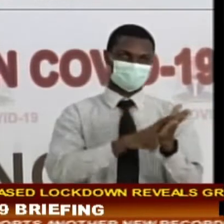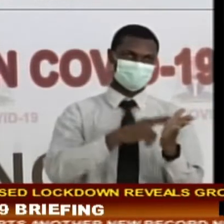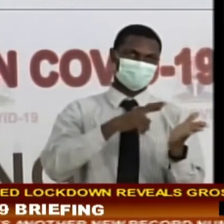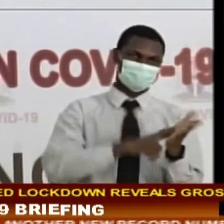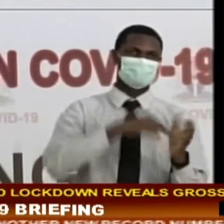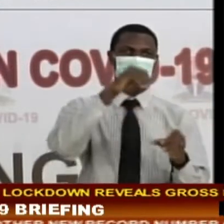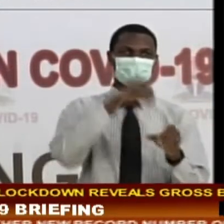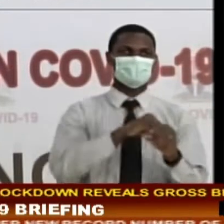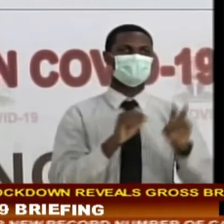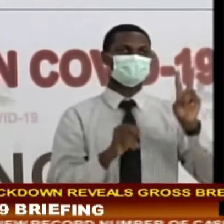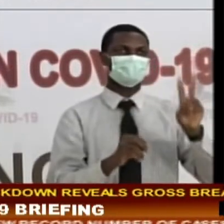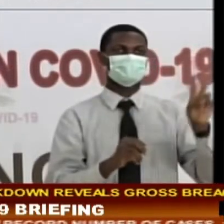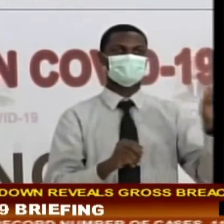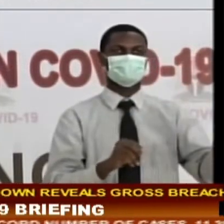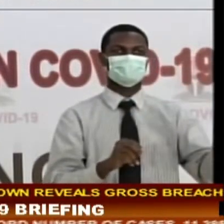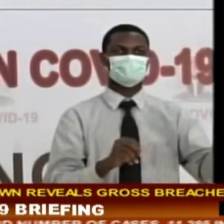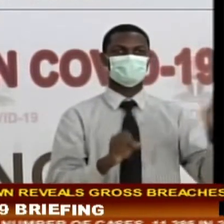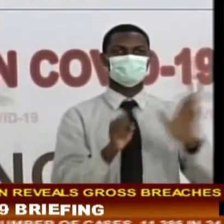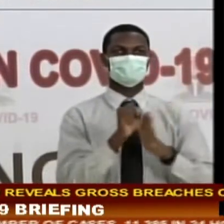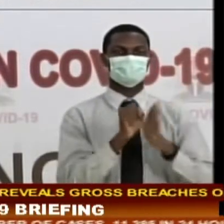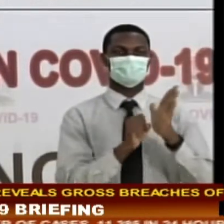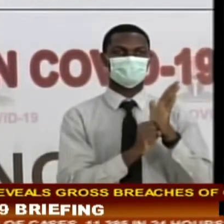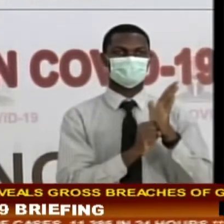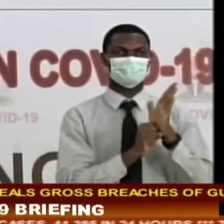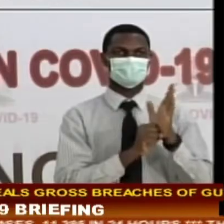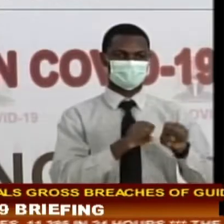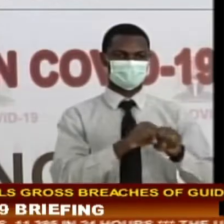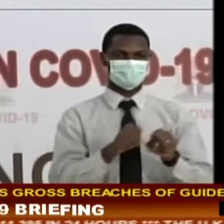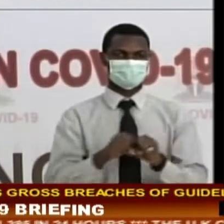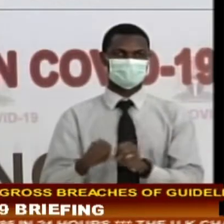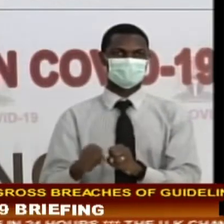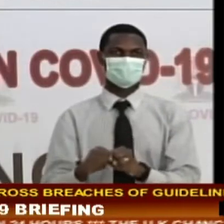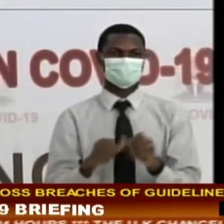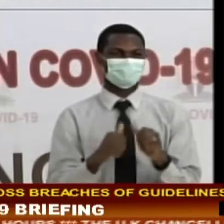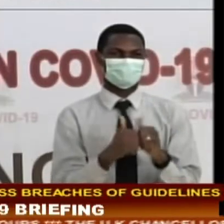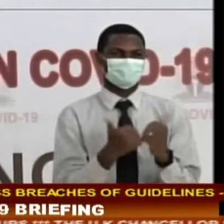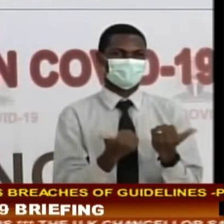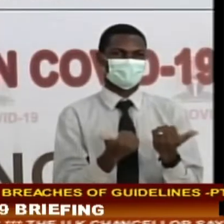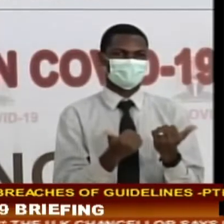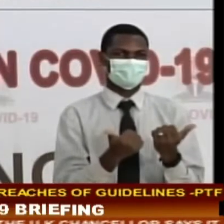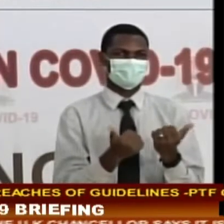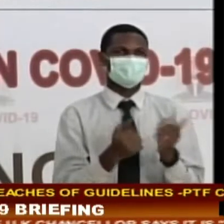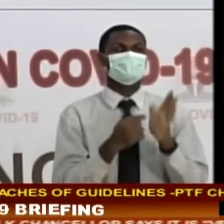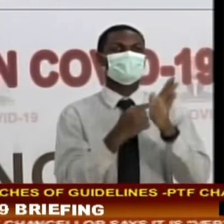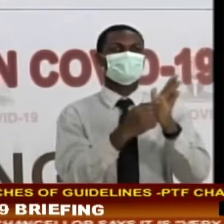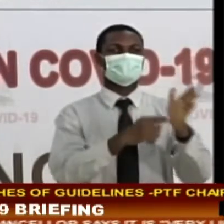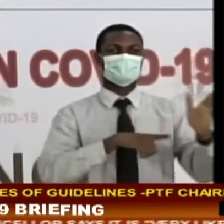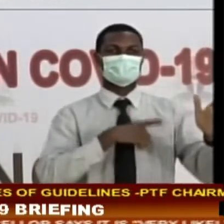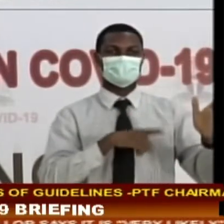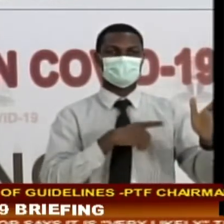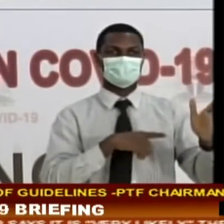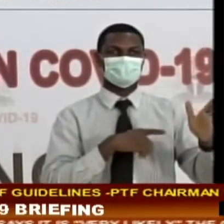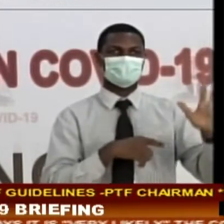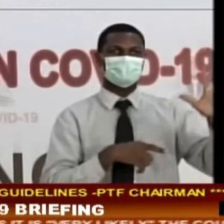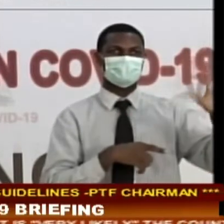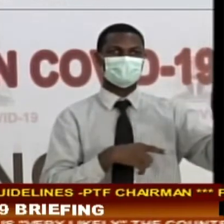22 States a breakdown of the cases by States shows Lagos